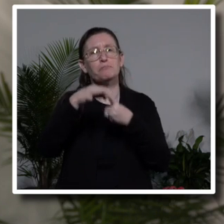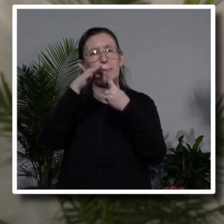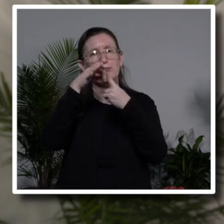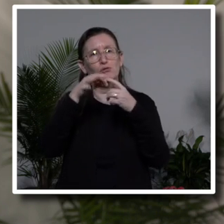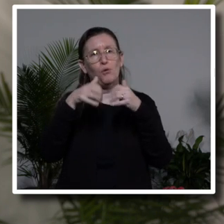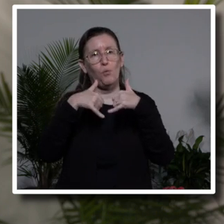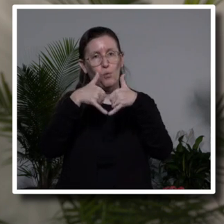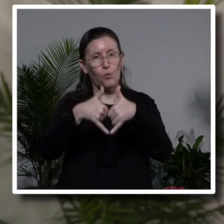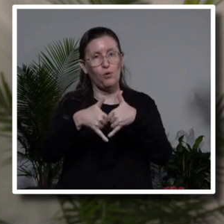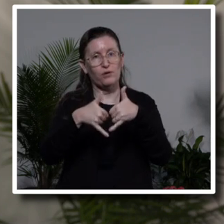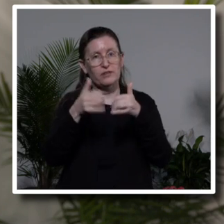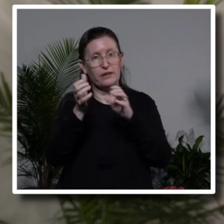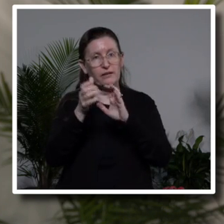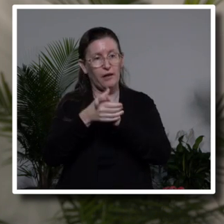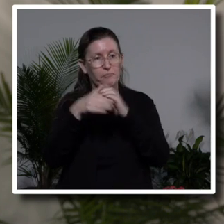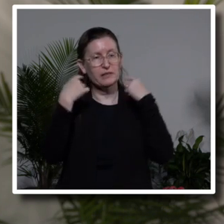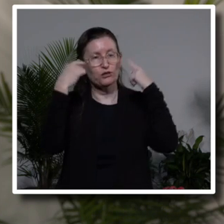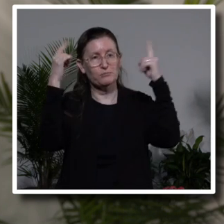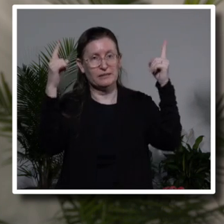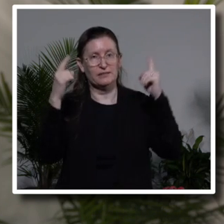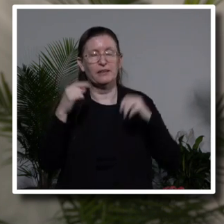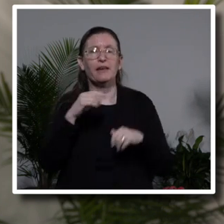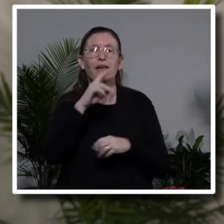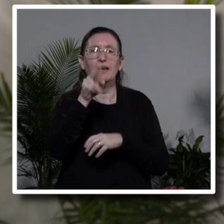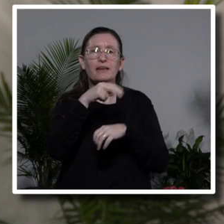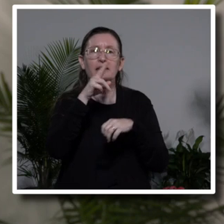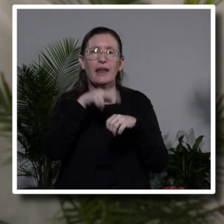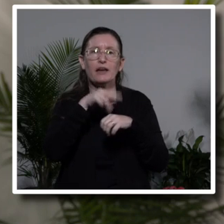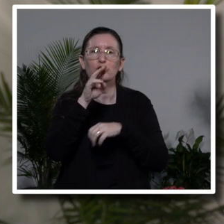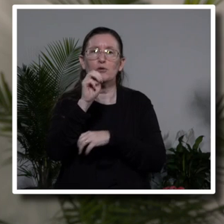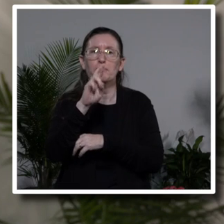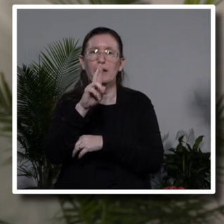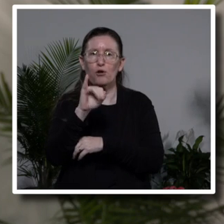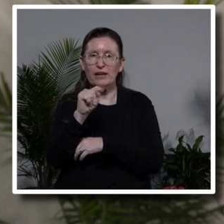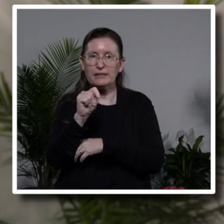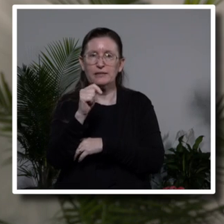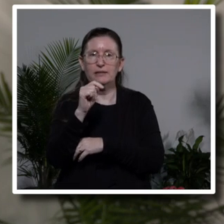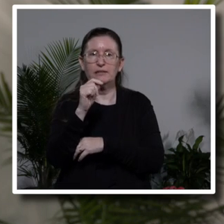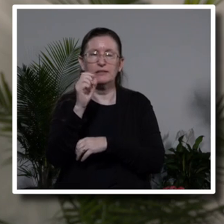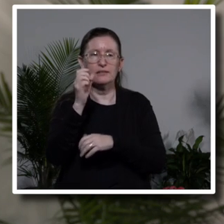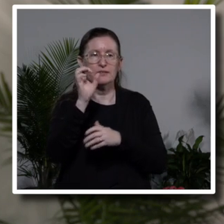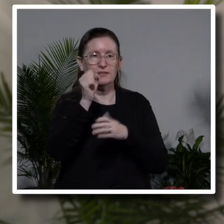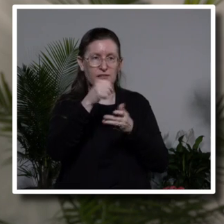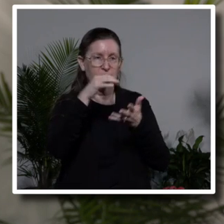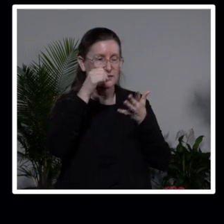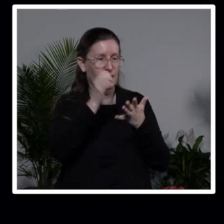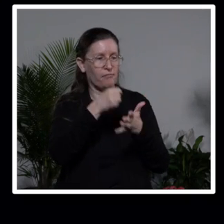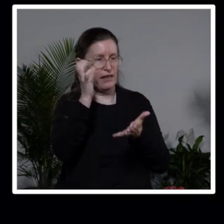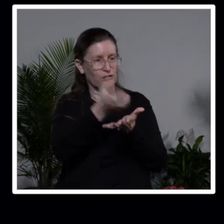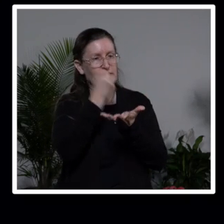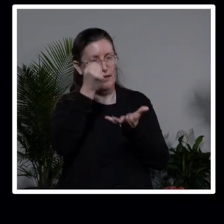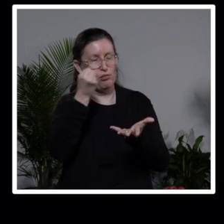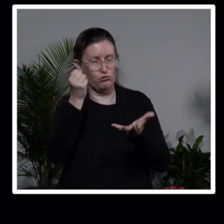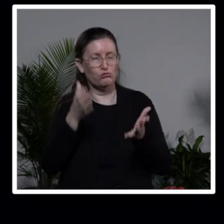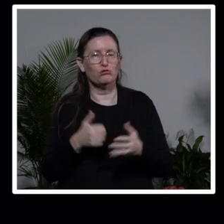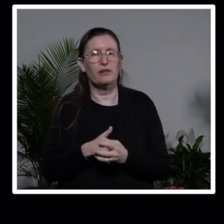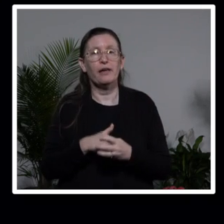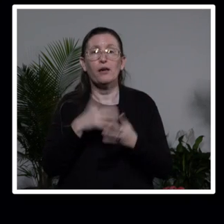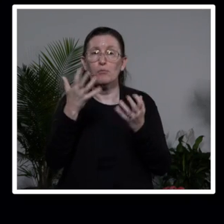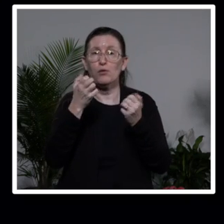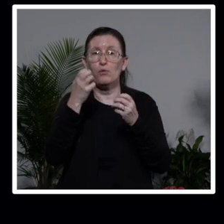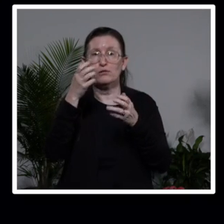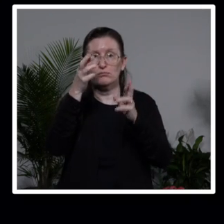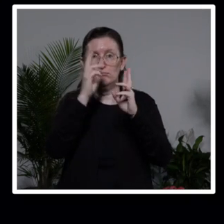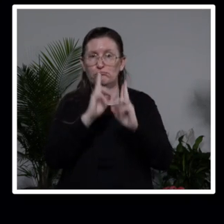and accomplishments of our senior class. National Merit Scholars. This afternoon, we would like to recognize